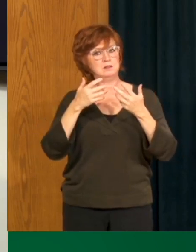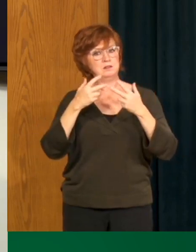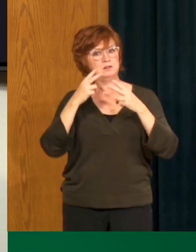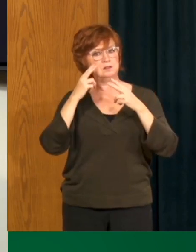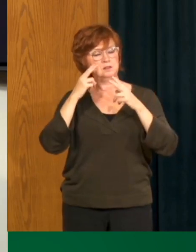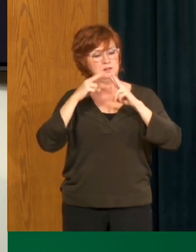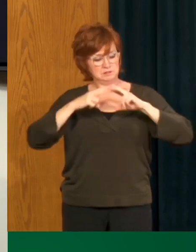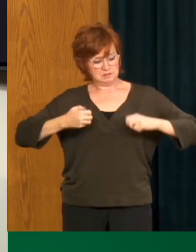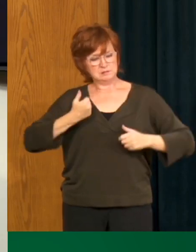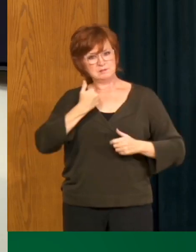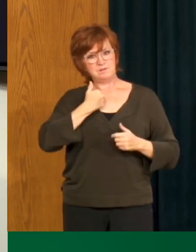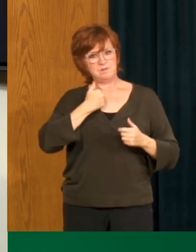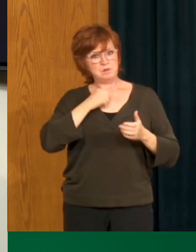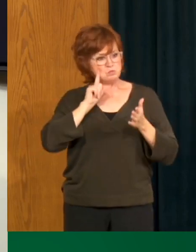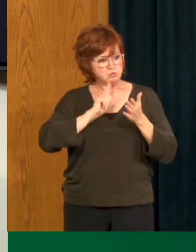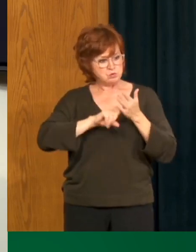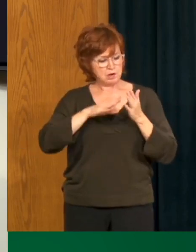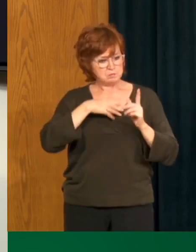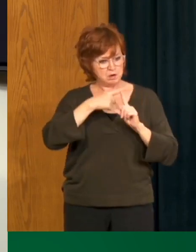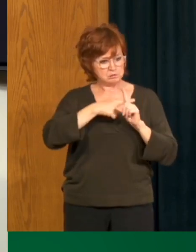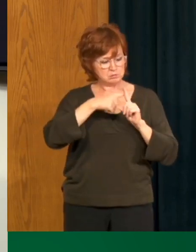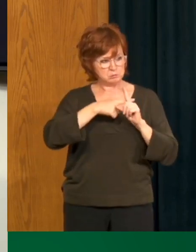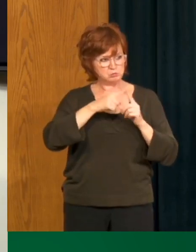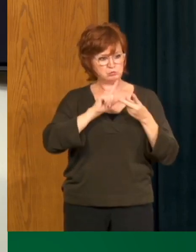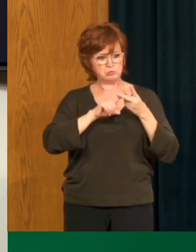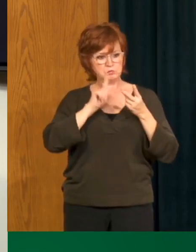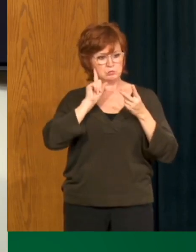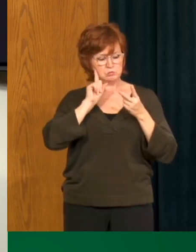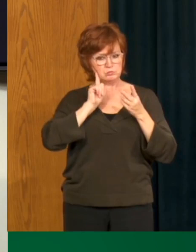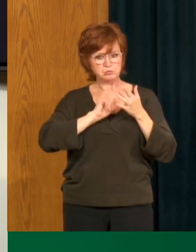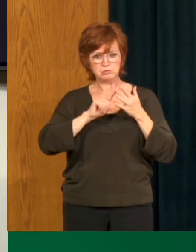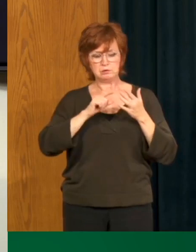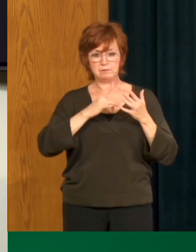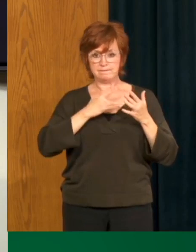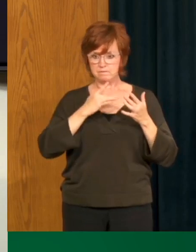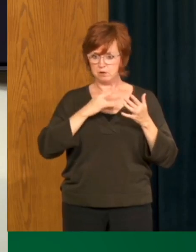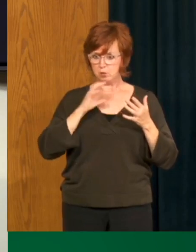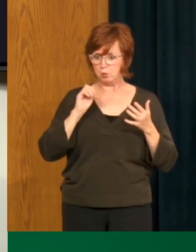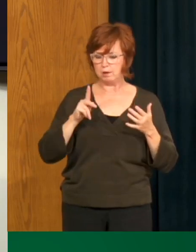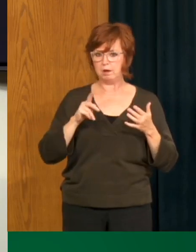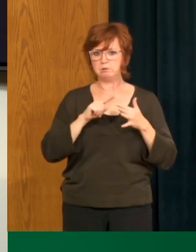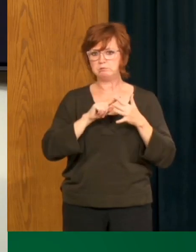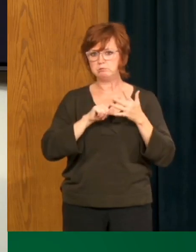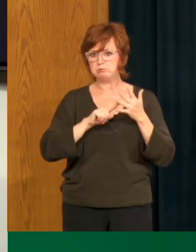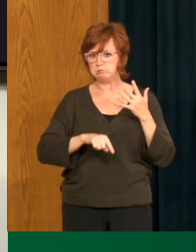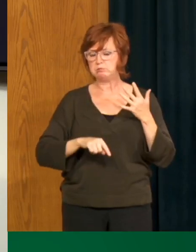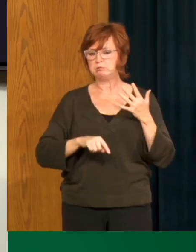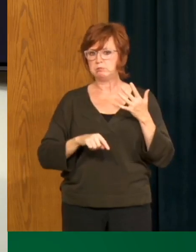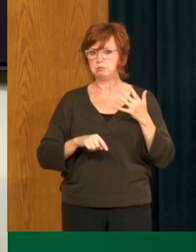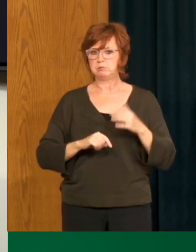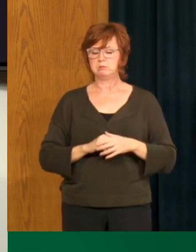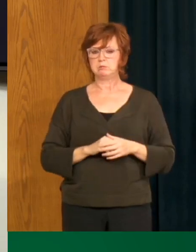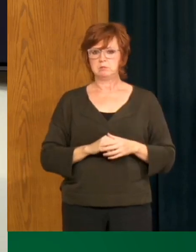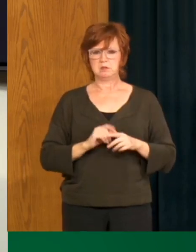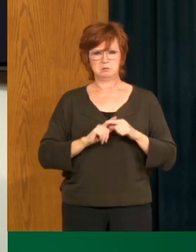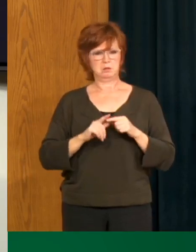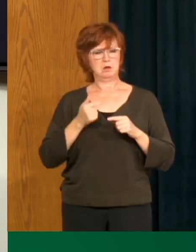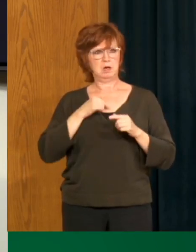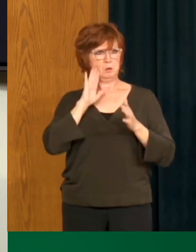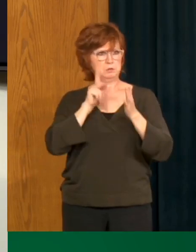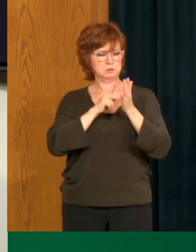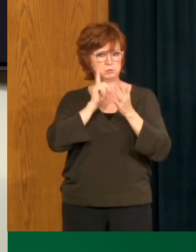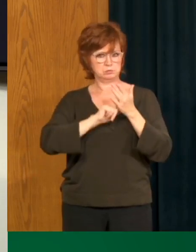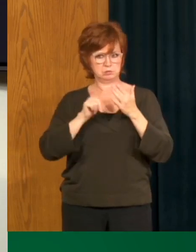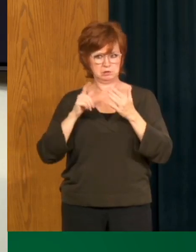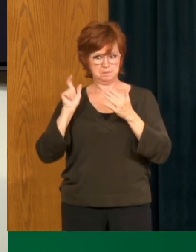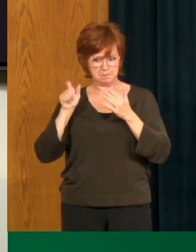the provincial and federal website. But I can check if we still need to mention it in a news release. But again, we have to